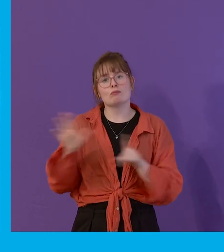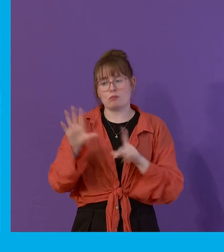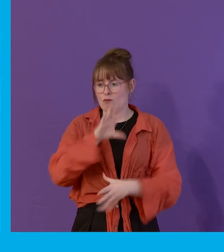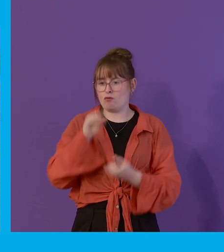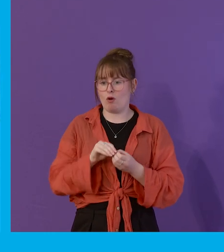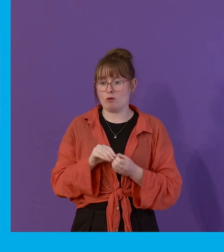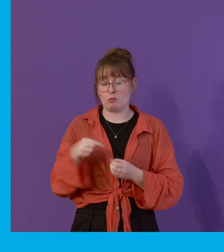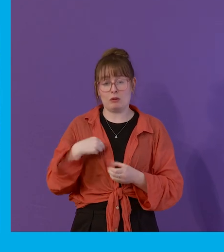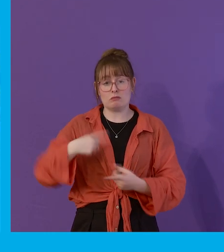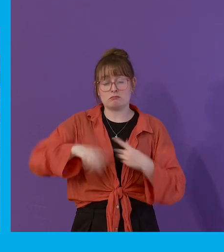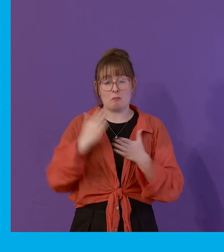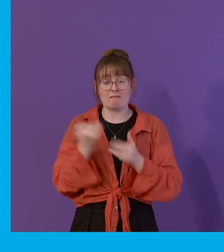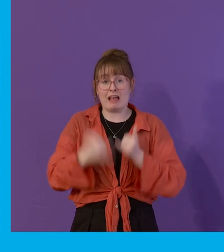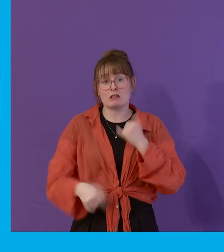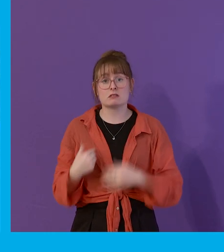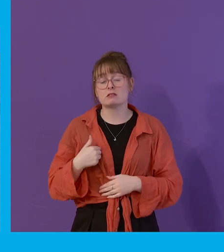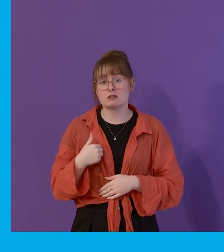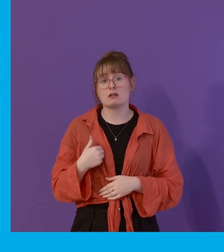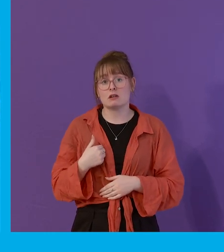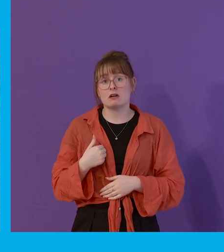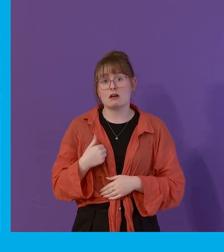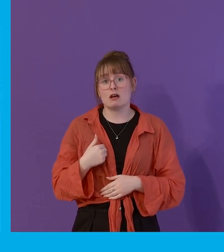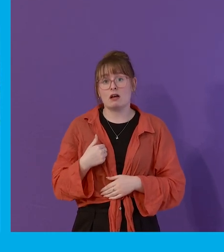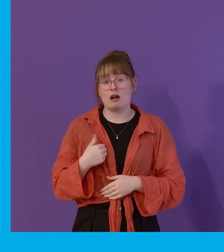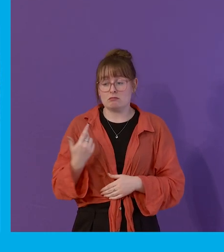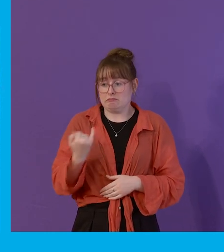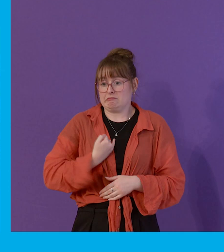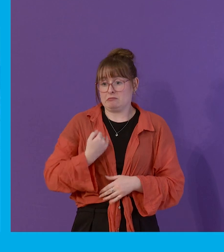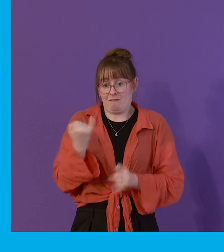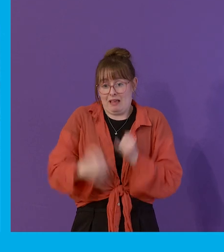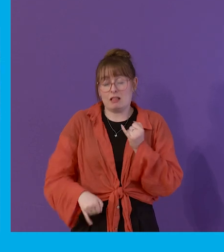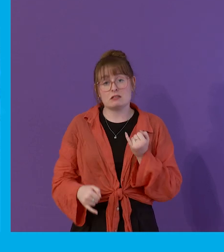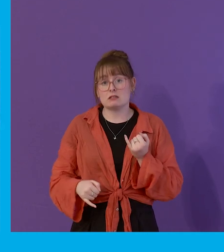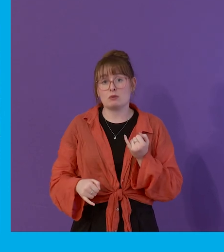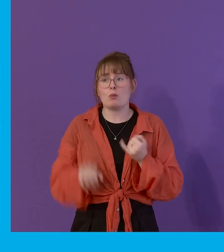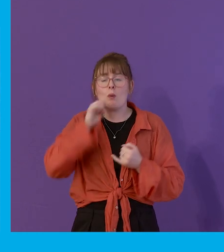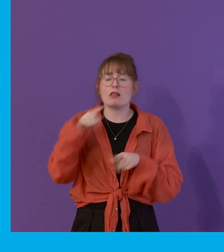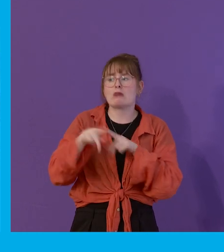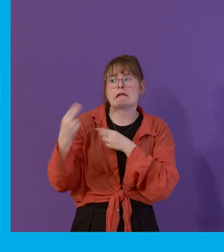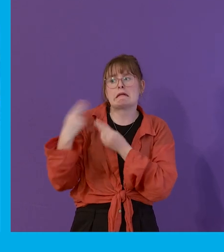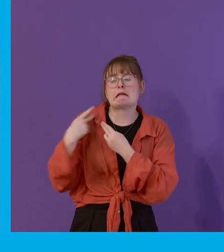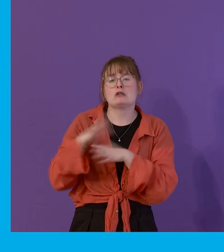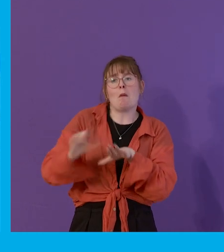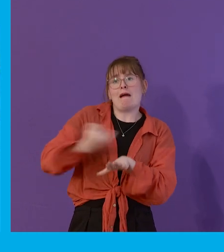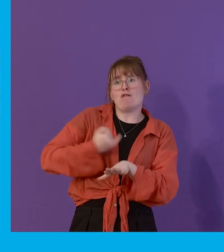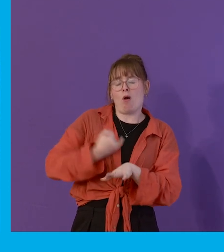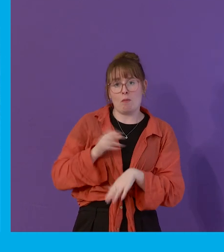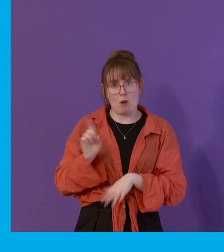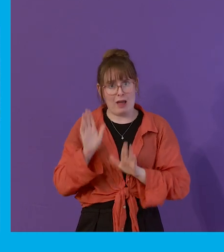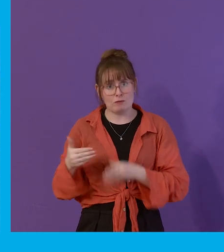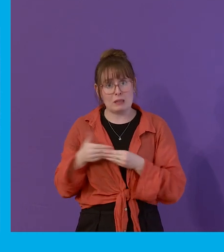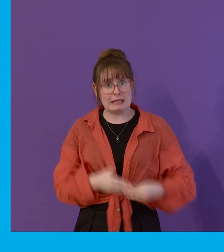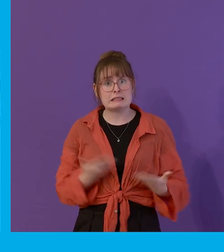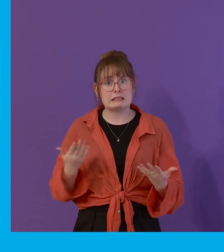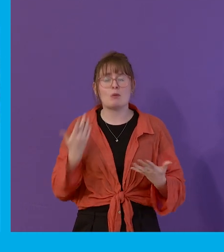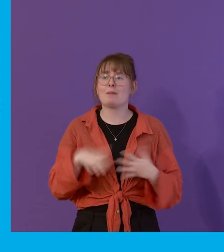we've totally failed to realise that. Mm. And we kick the blame and we say it's this, that and that. We've got to lead on that. We've been talking about that